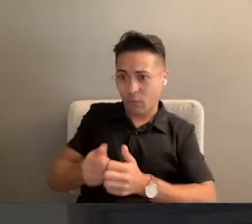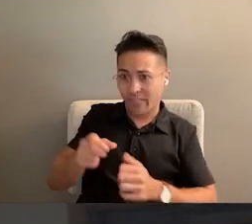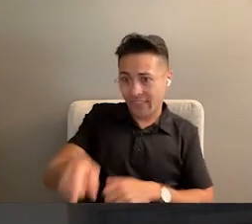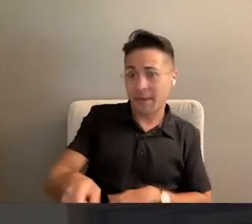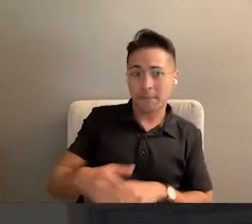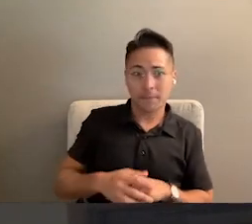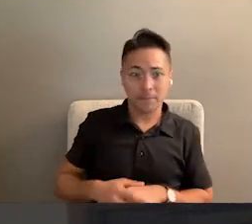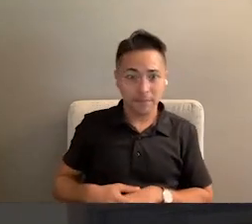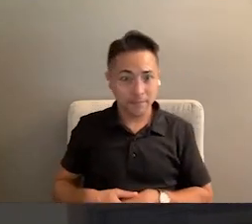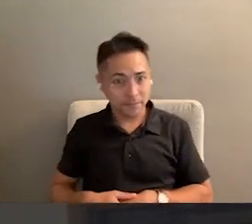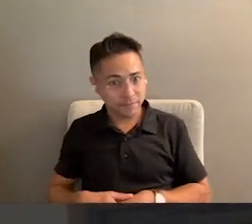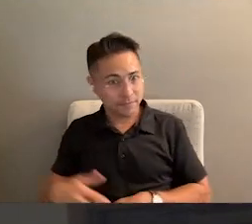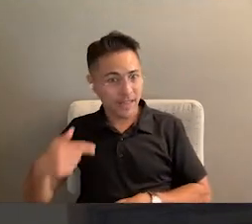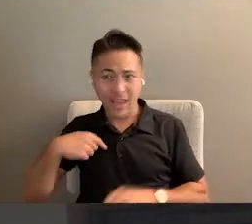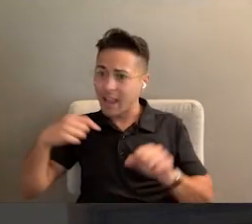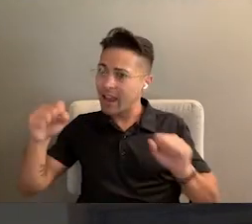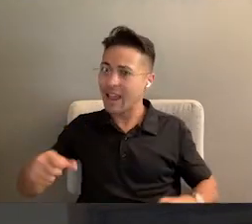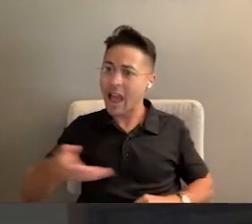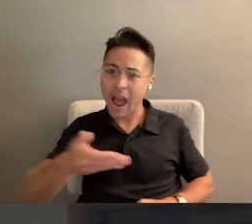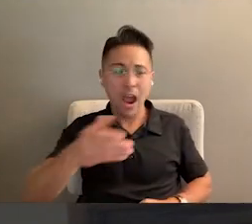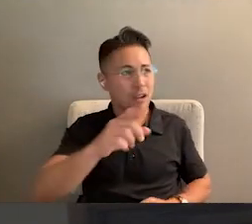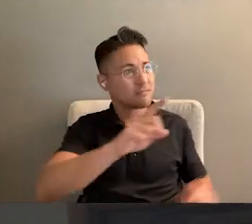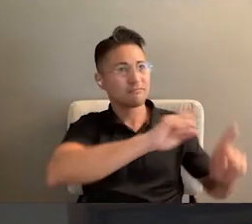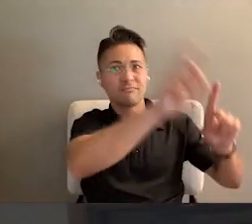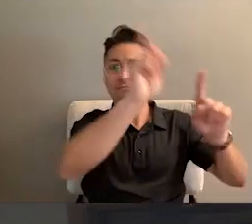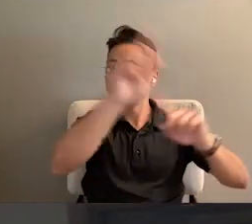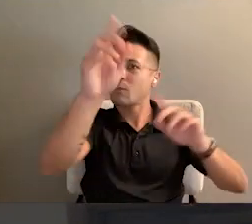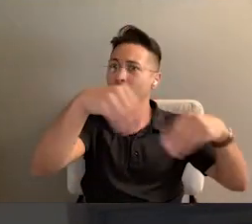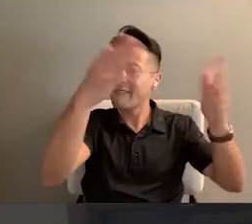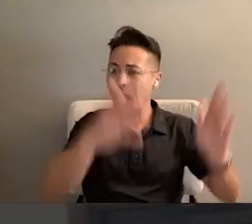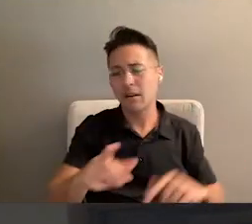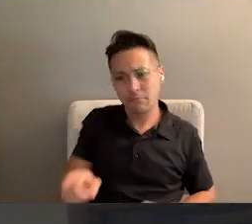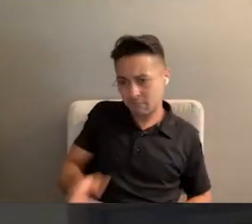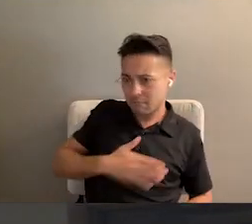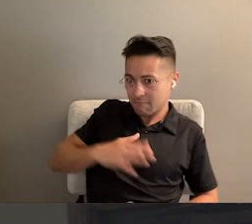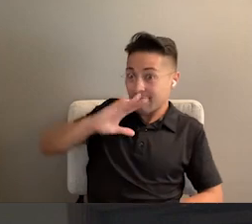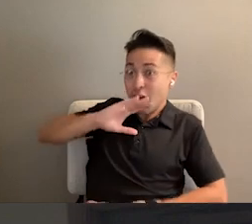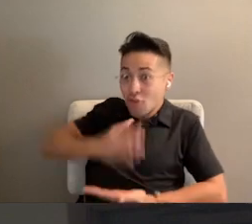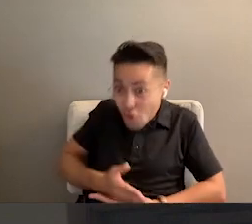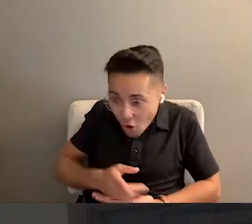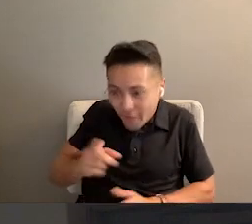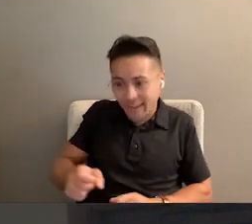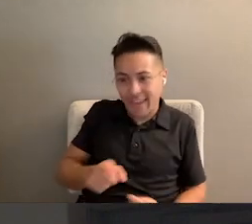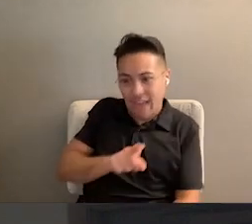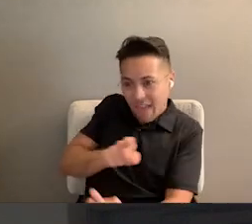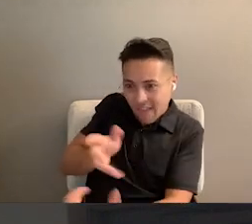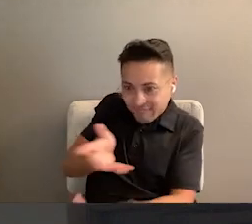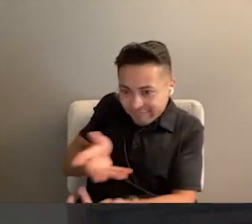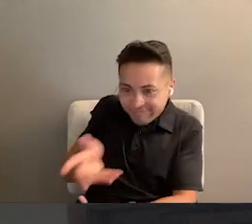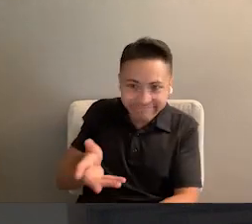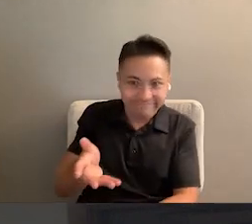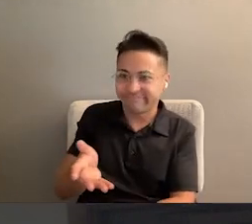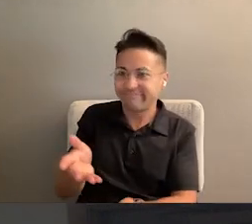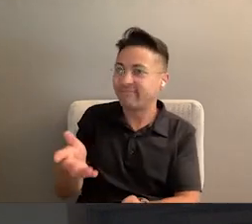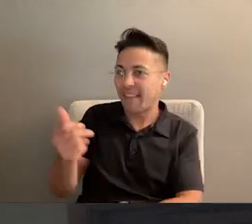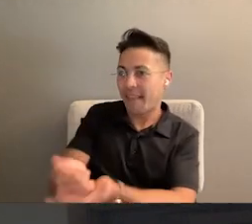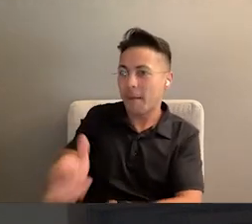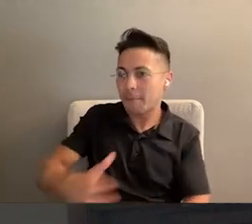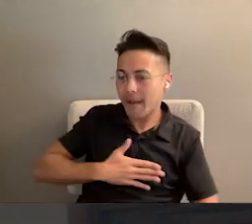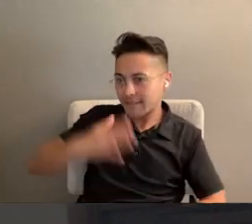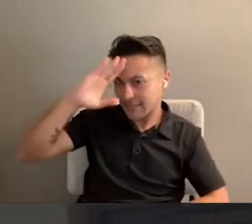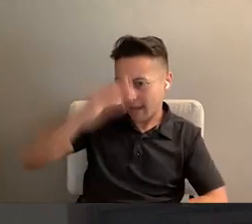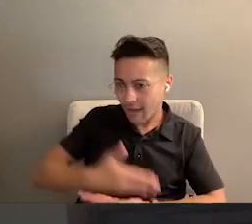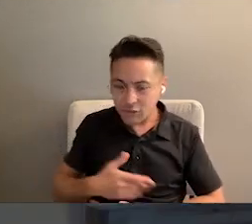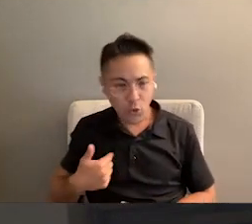person who my son will let work with them, right? And I can hire all the providers I want, but it's only my daughter that can get him